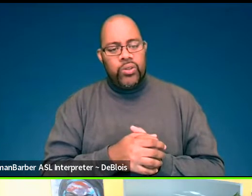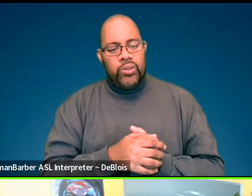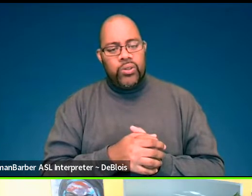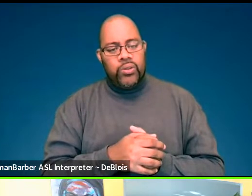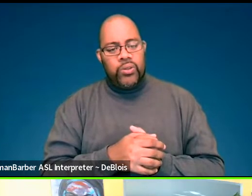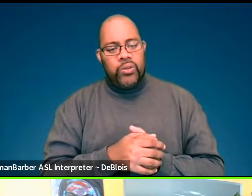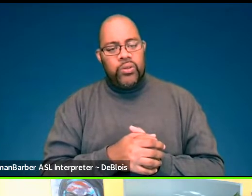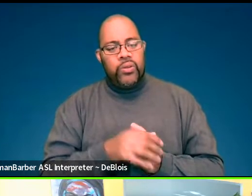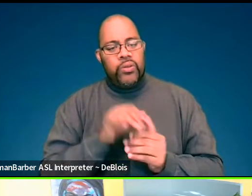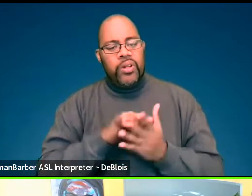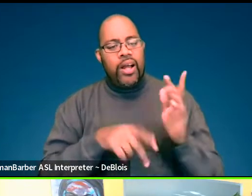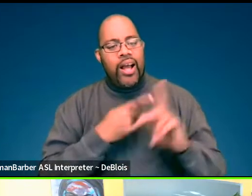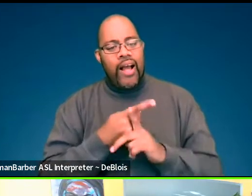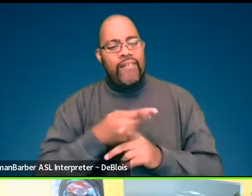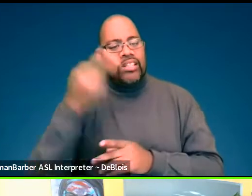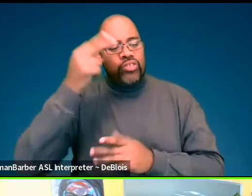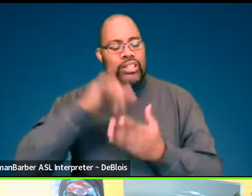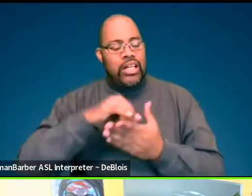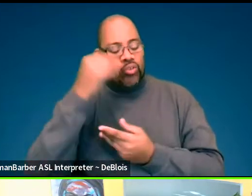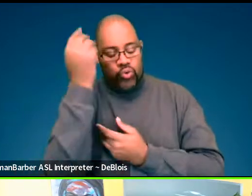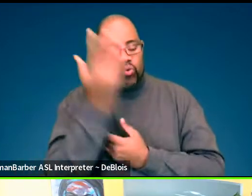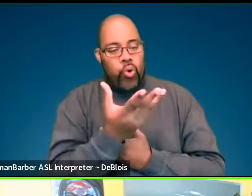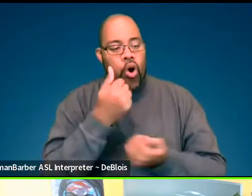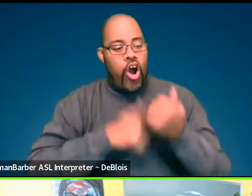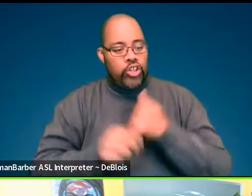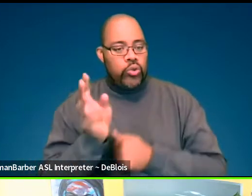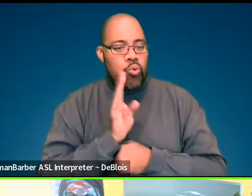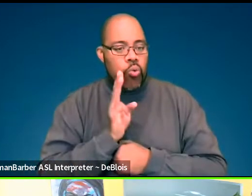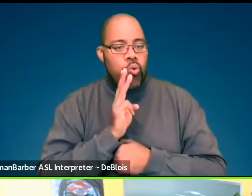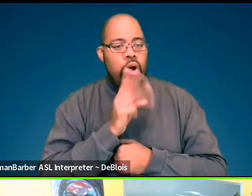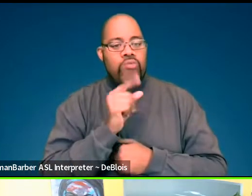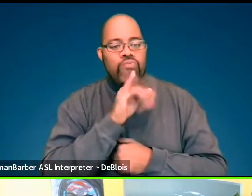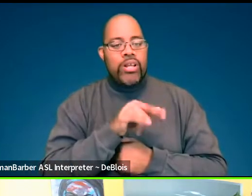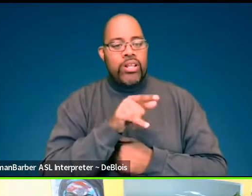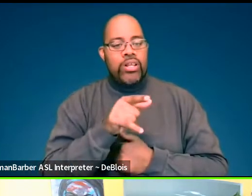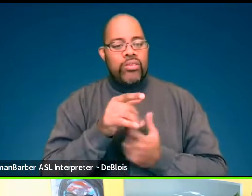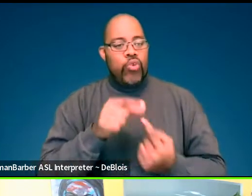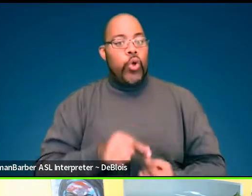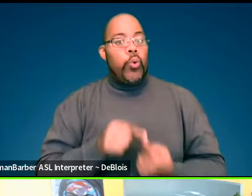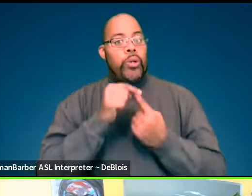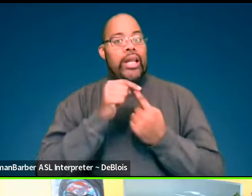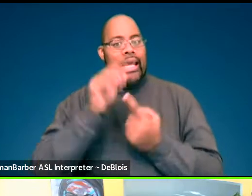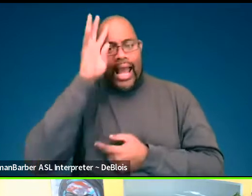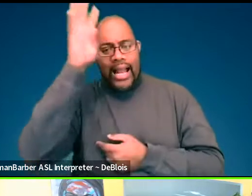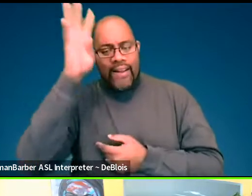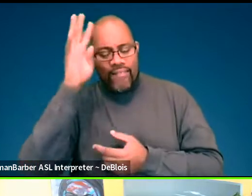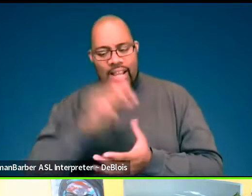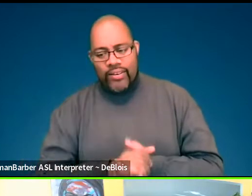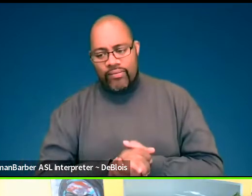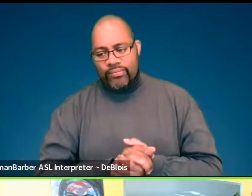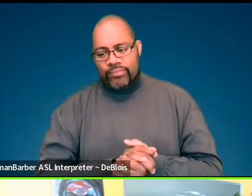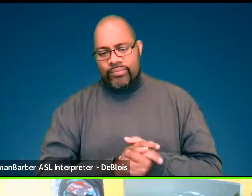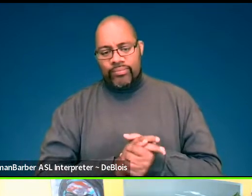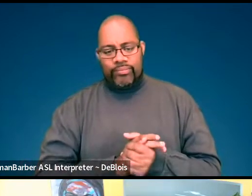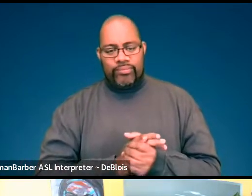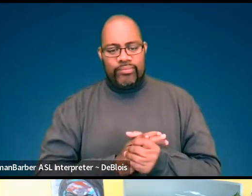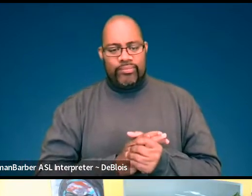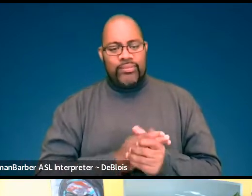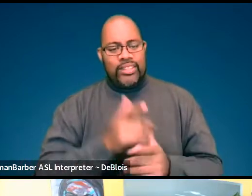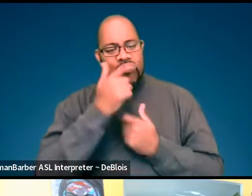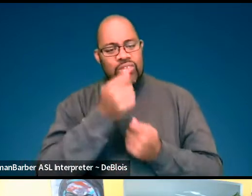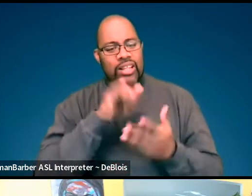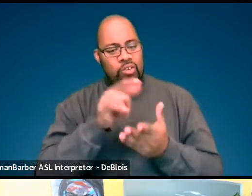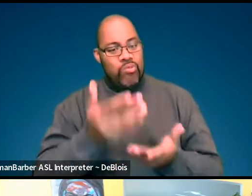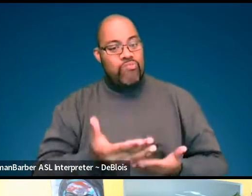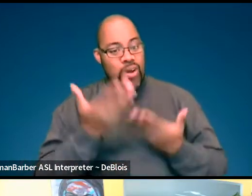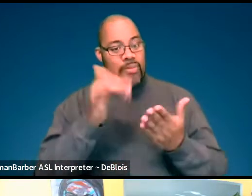the kinds of histories that are told underwater in really like unique and innovative ways. Which is interesting that you